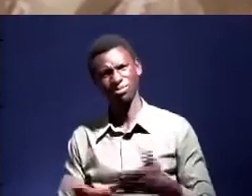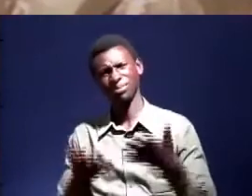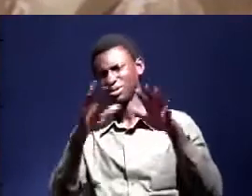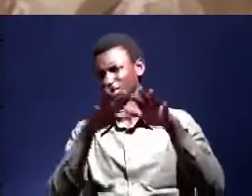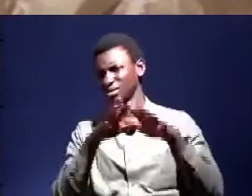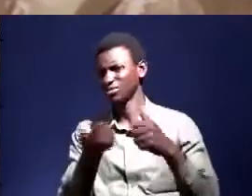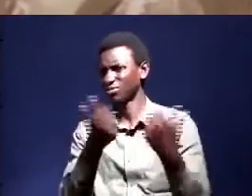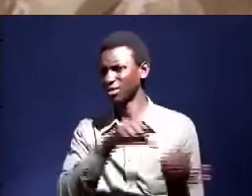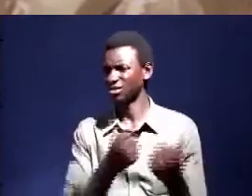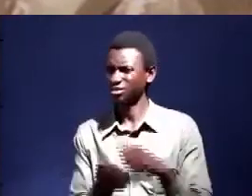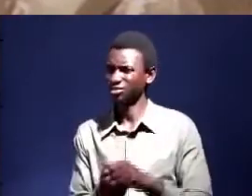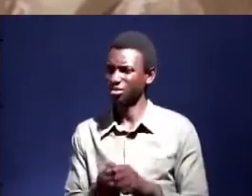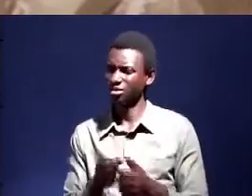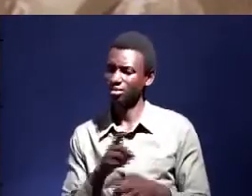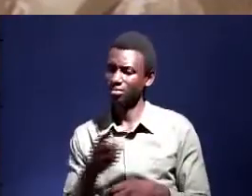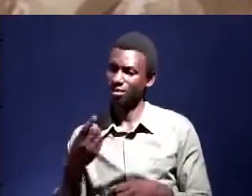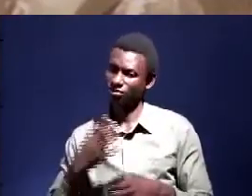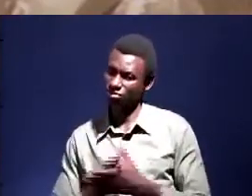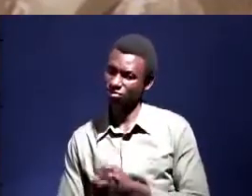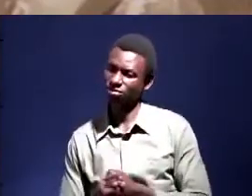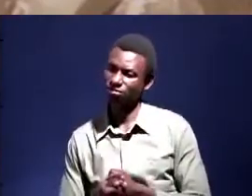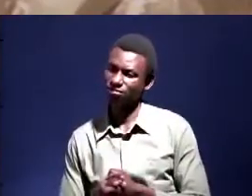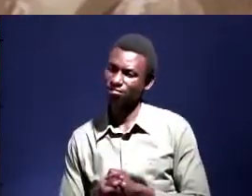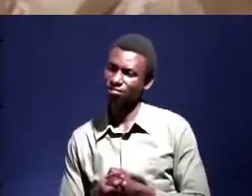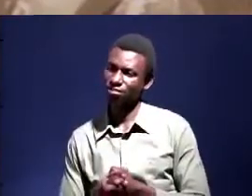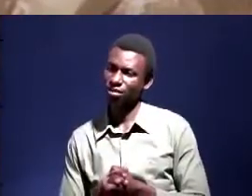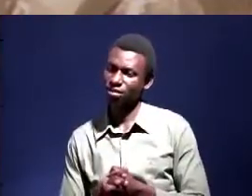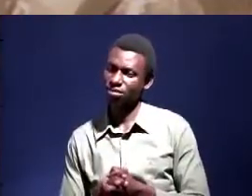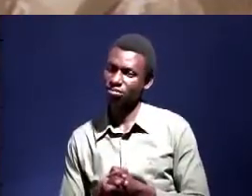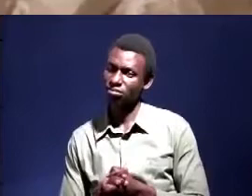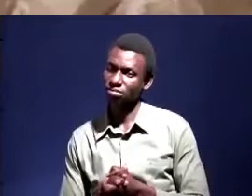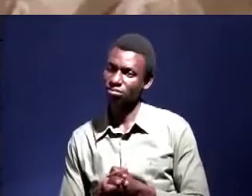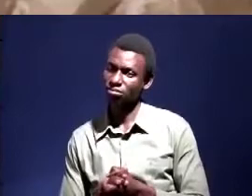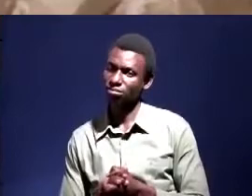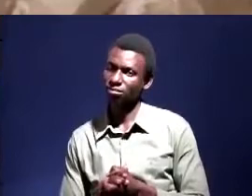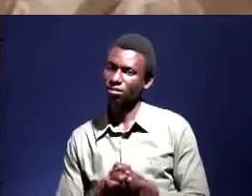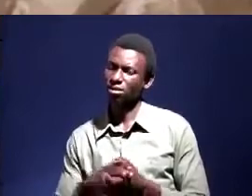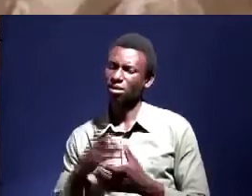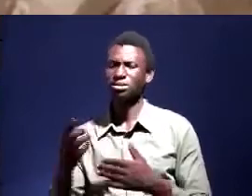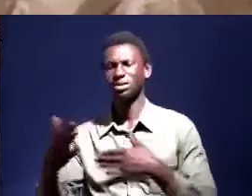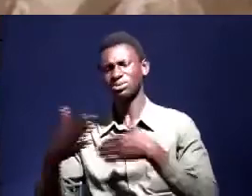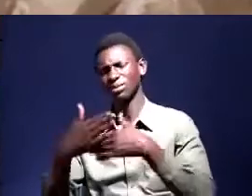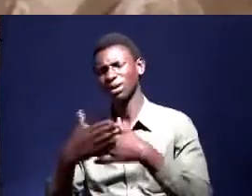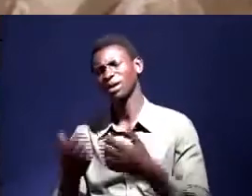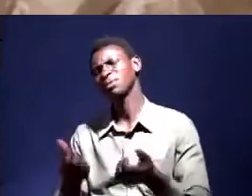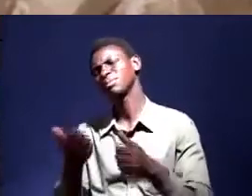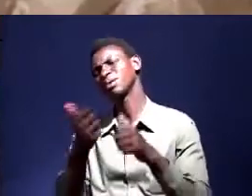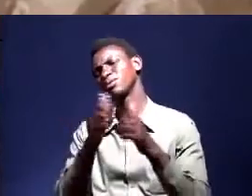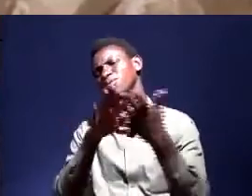hakubatizwa. And he was dying. Na alikuwa anakufa. He would have been baptized if he got off the cross, Peter.